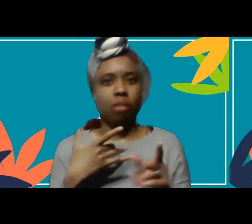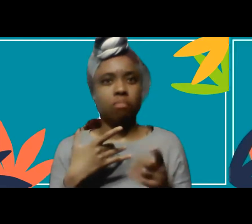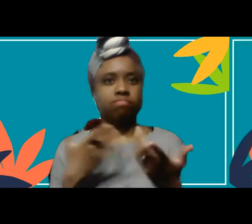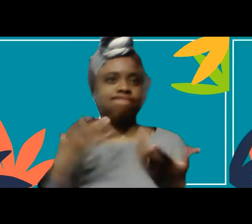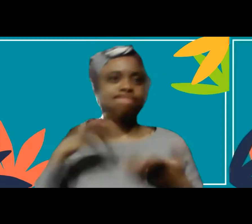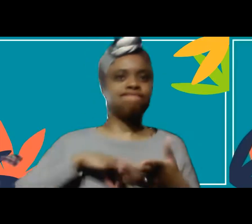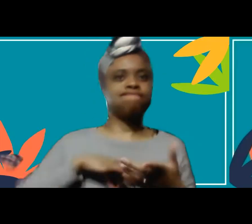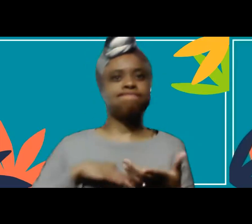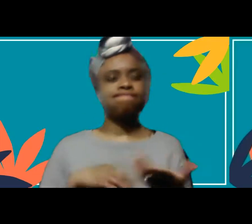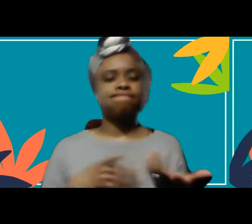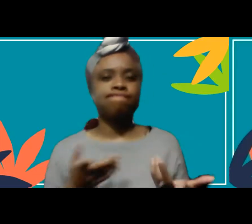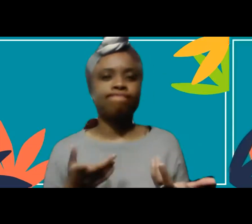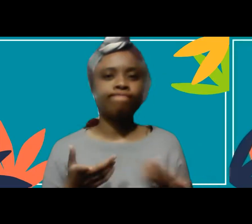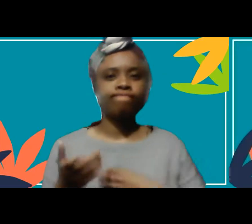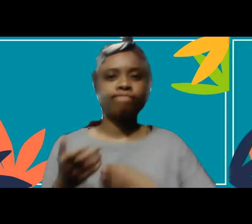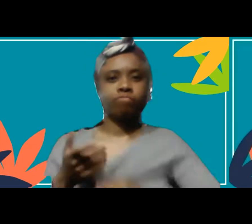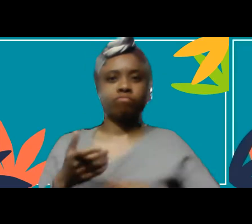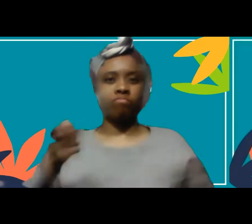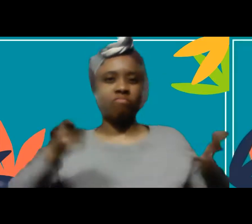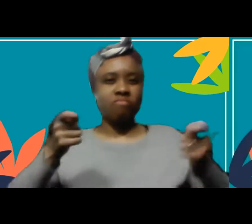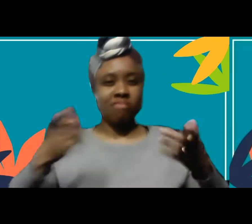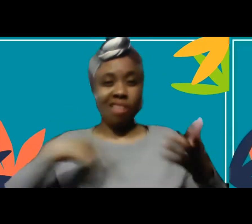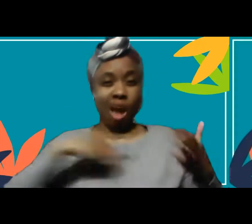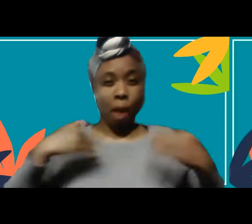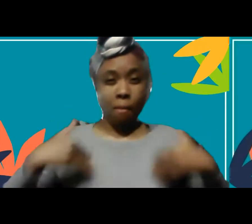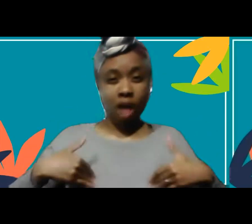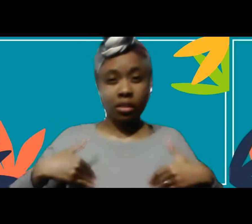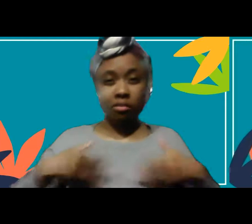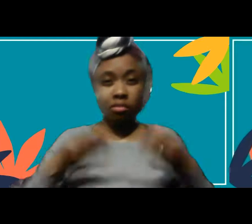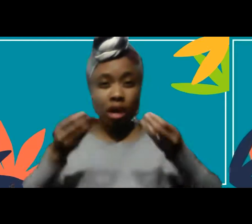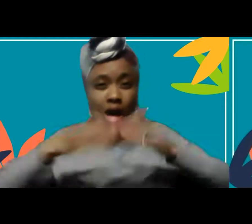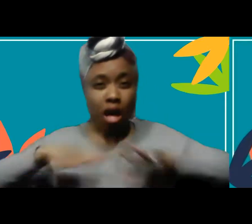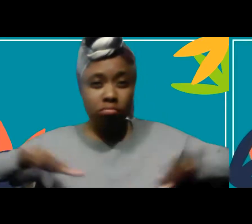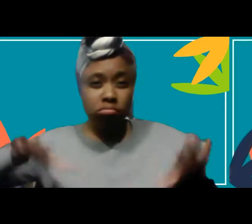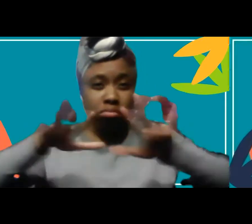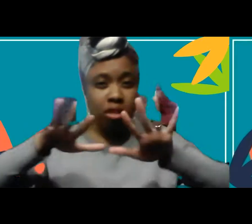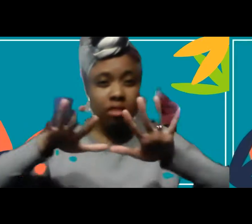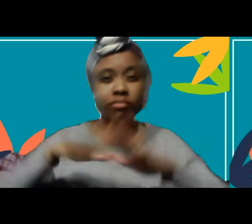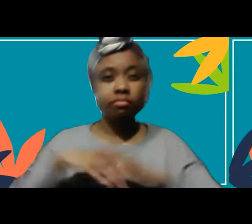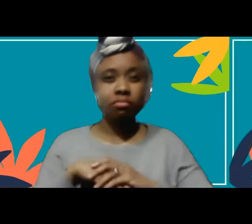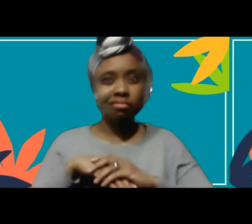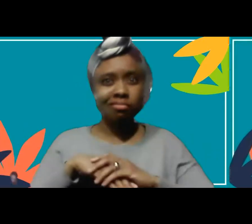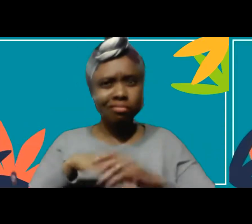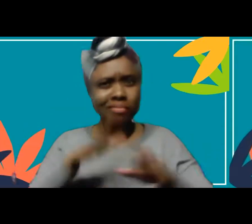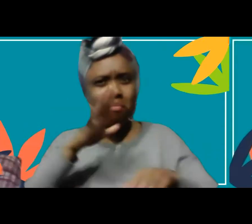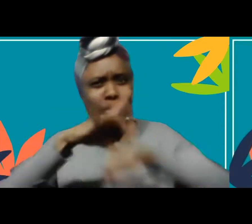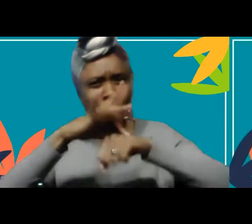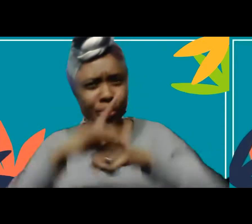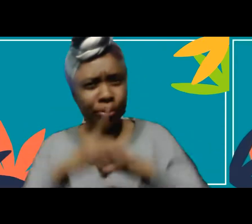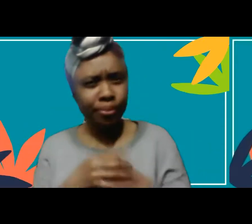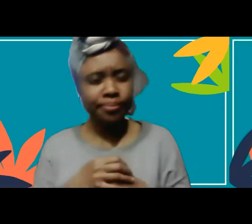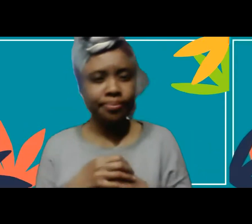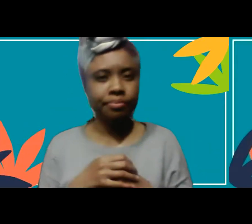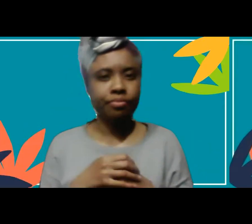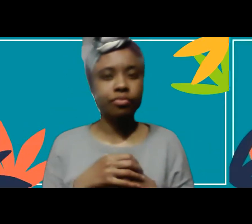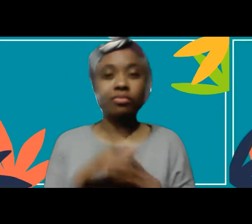entitled to our bodies, our lands, and Mother Earth. So we have sex